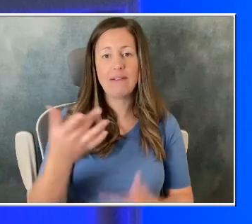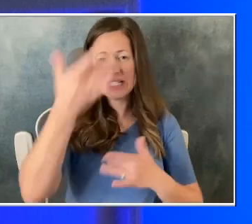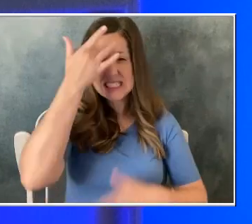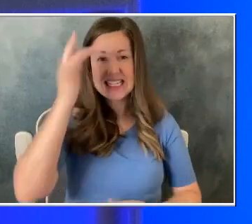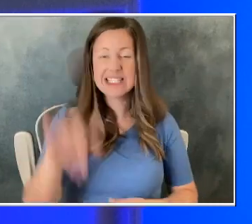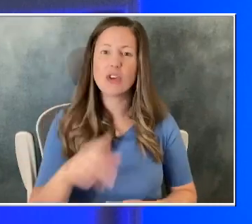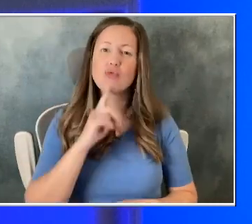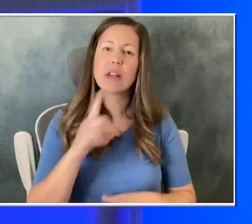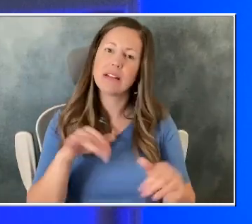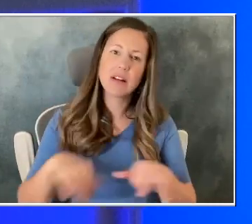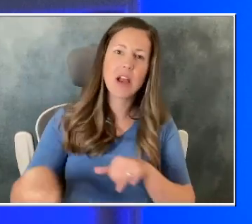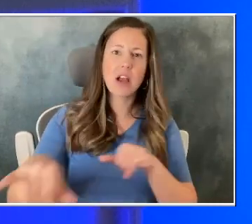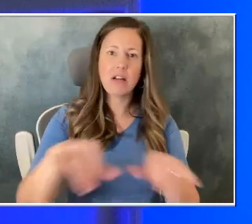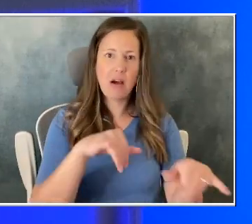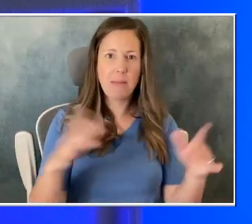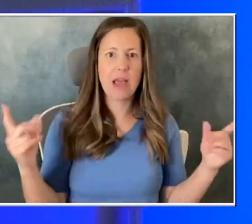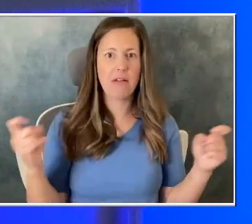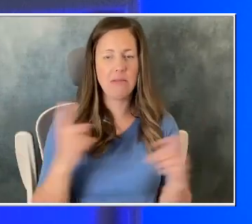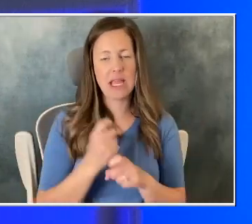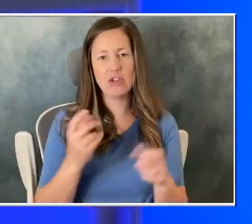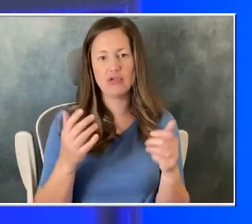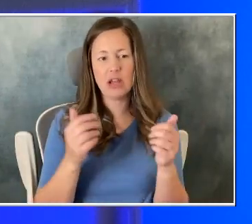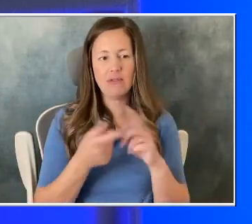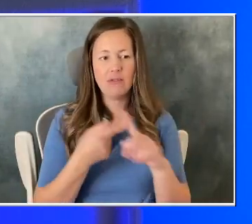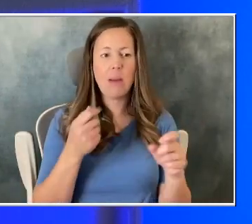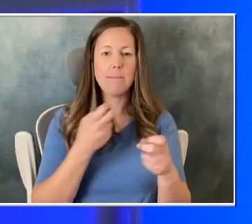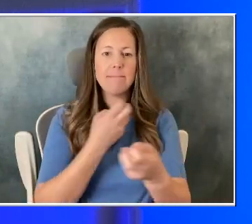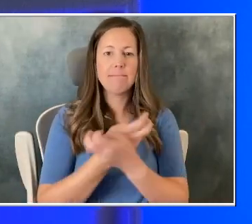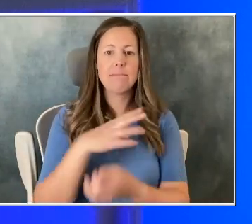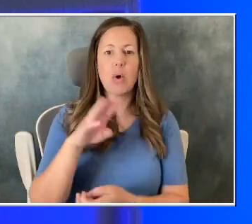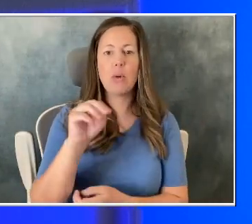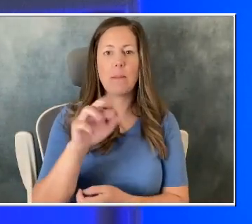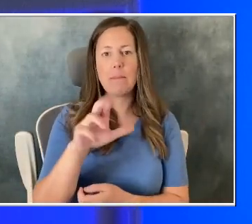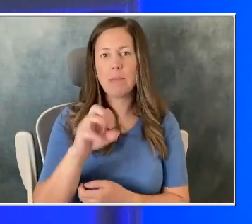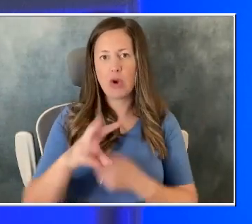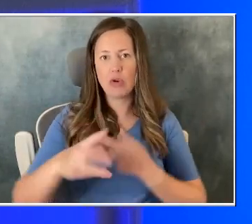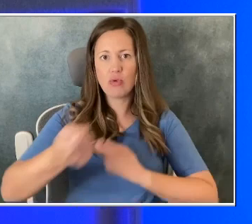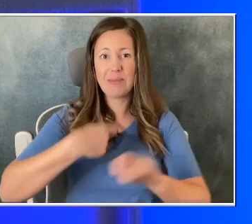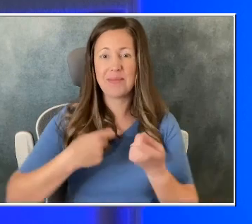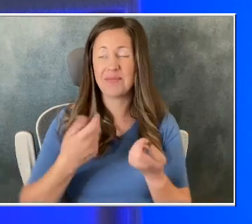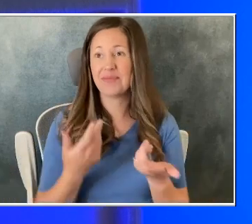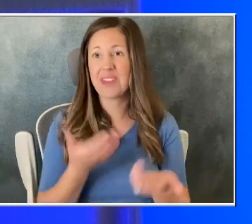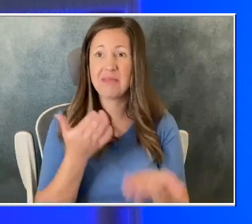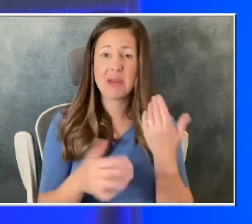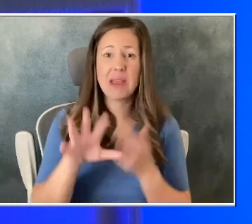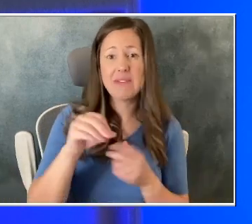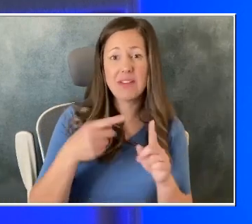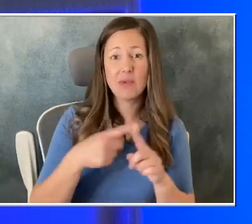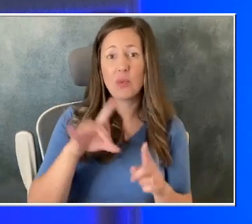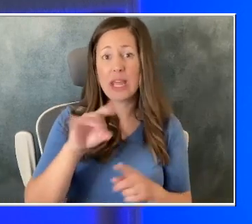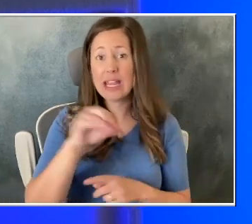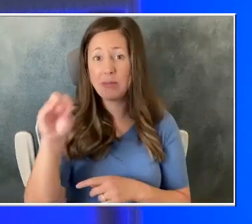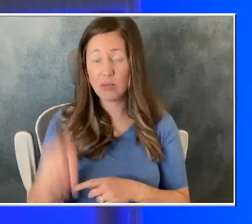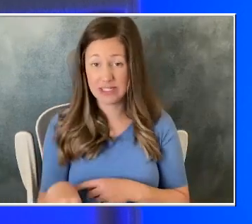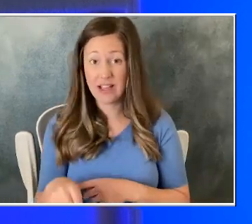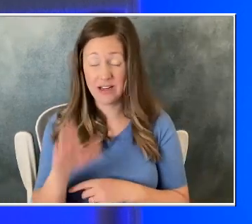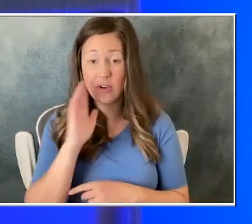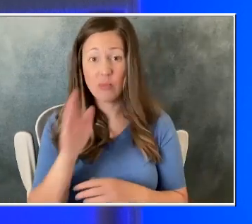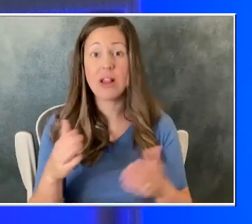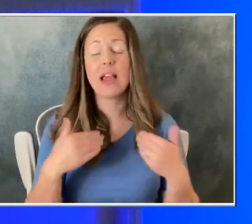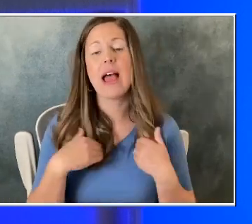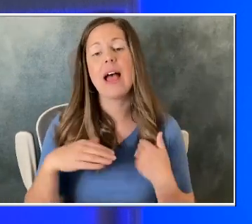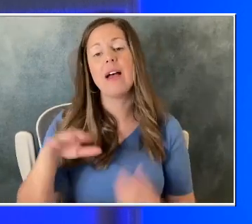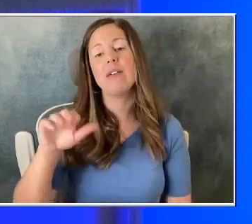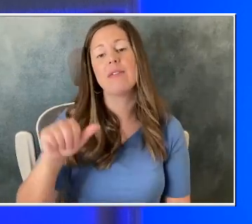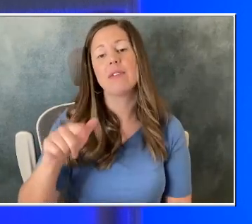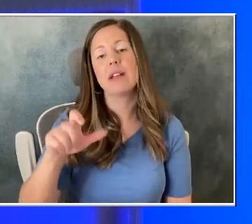bone marrow transplantation. It depends on where you look at. You can, as many as 50 to 80% of patients who undergo an allogeneic bone marrow transplant, meaning